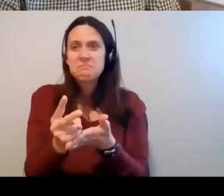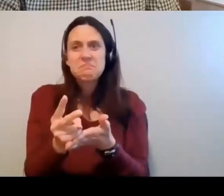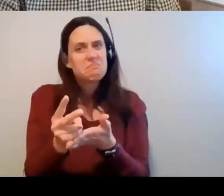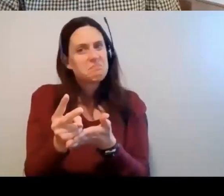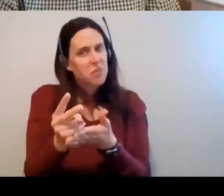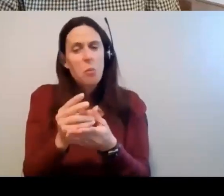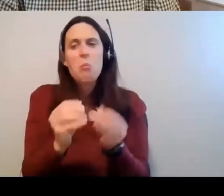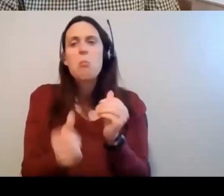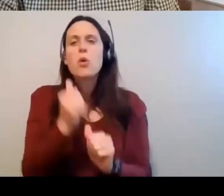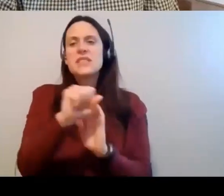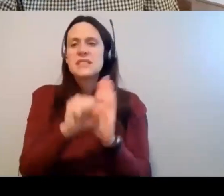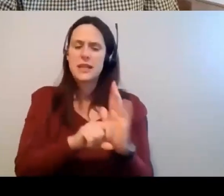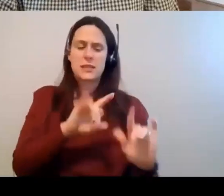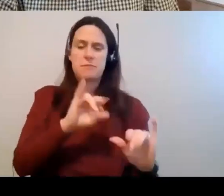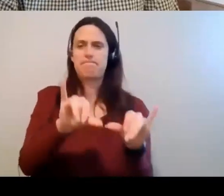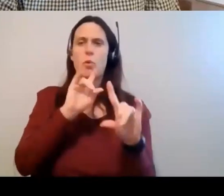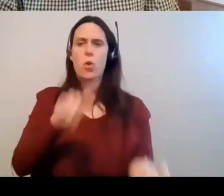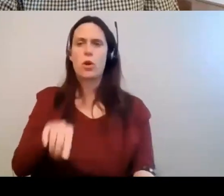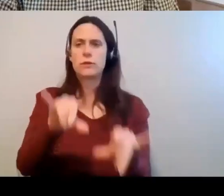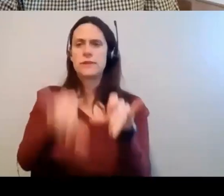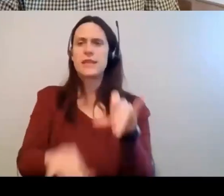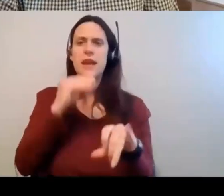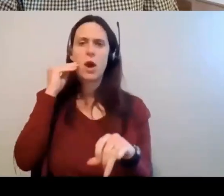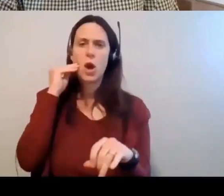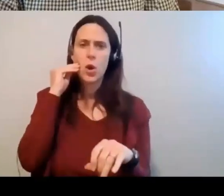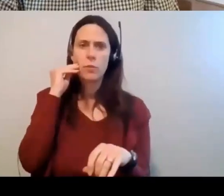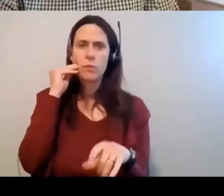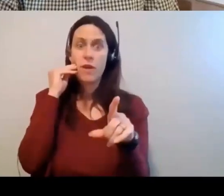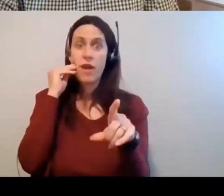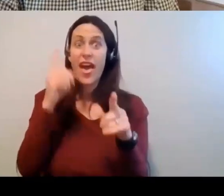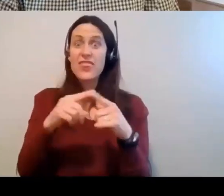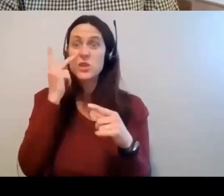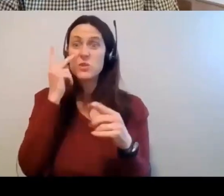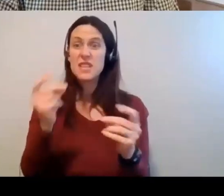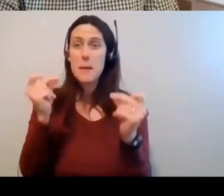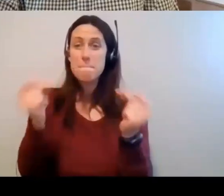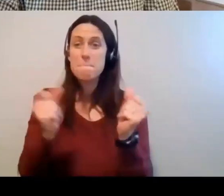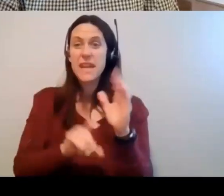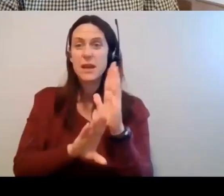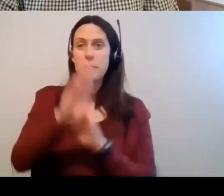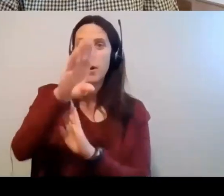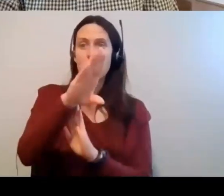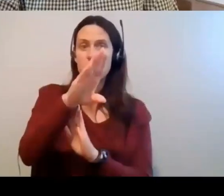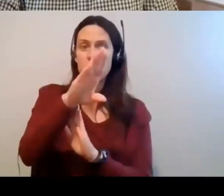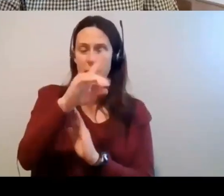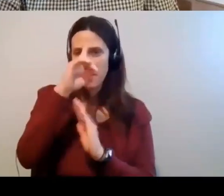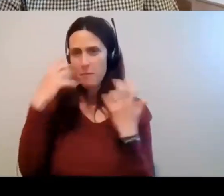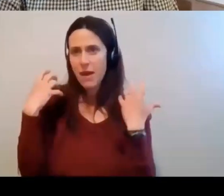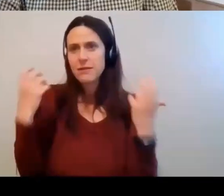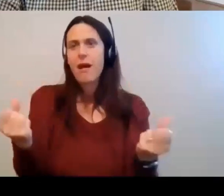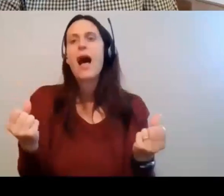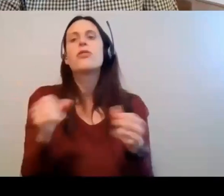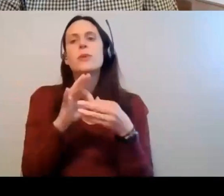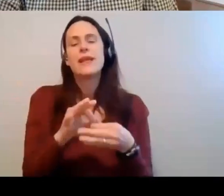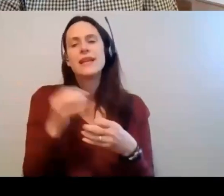go into play. And then you'll notice a pretty significant and immediate increase in those mental health related emergency